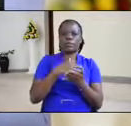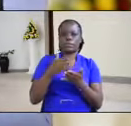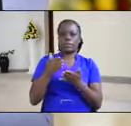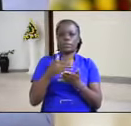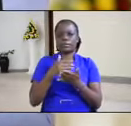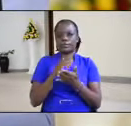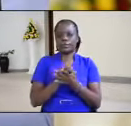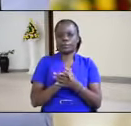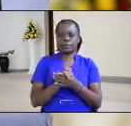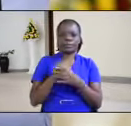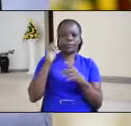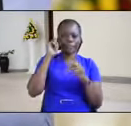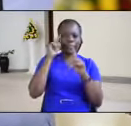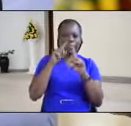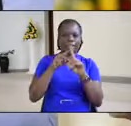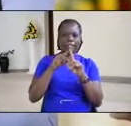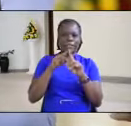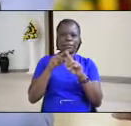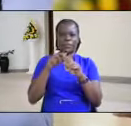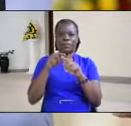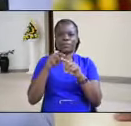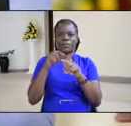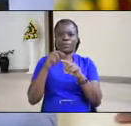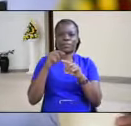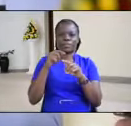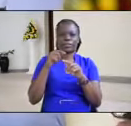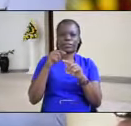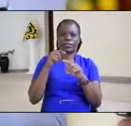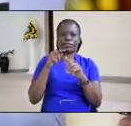remembrance? His decision to